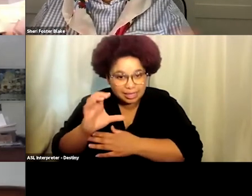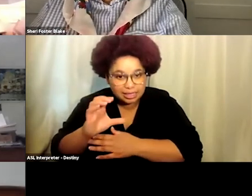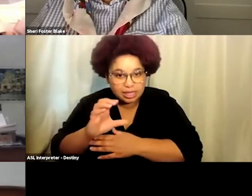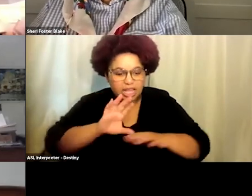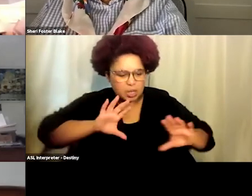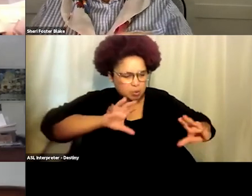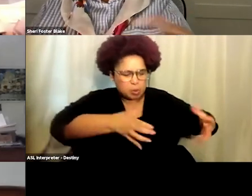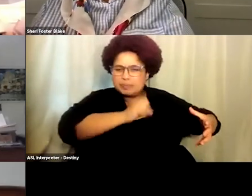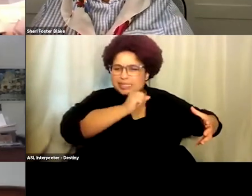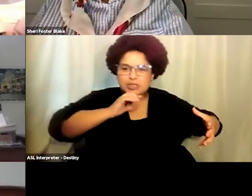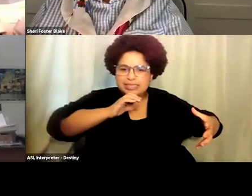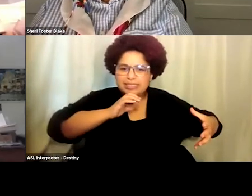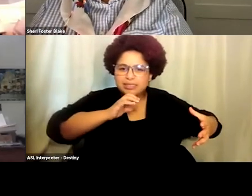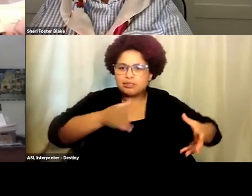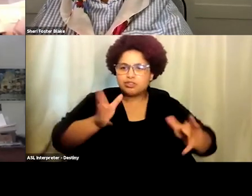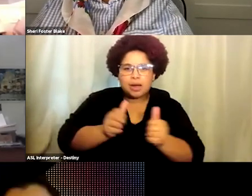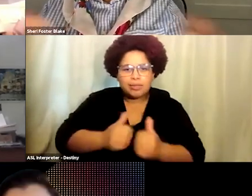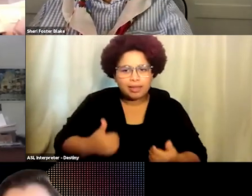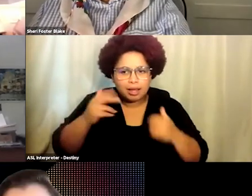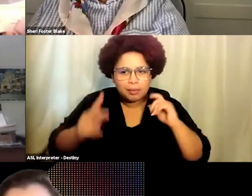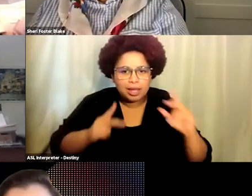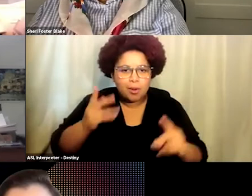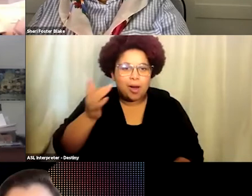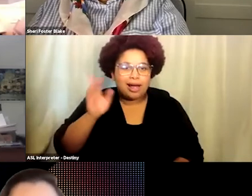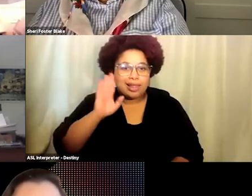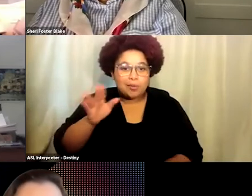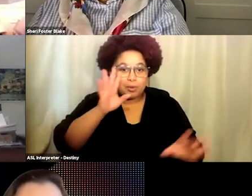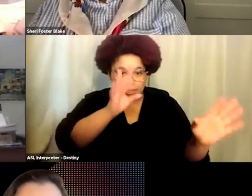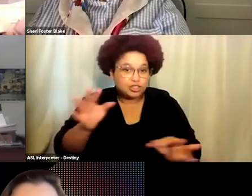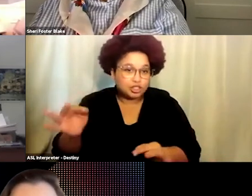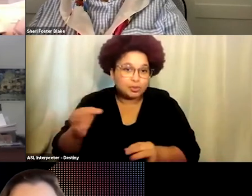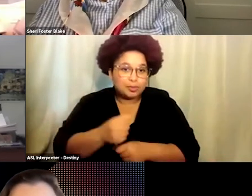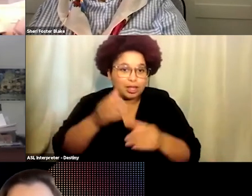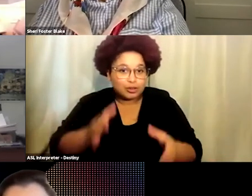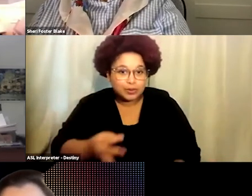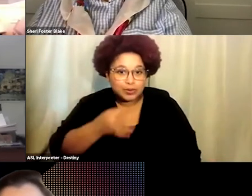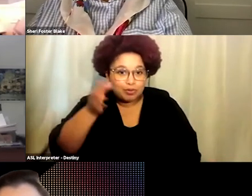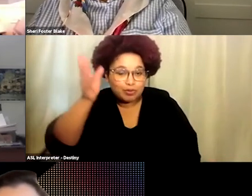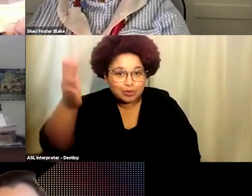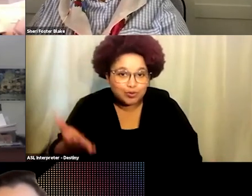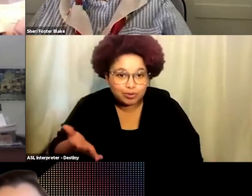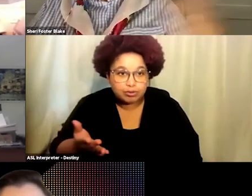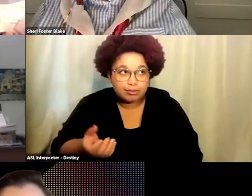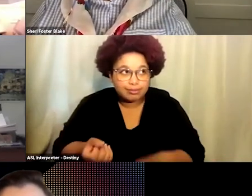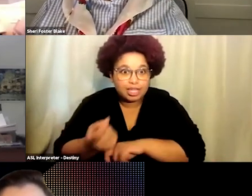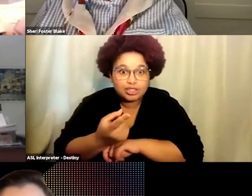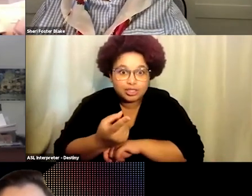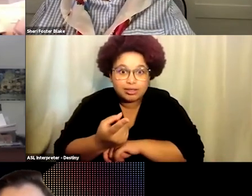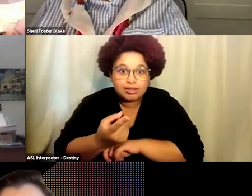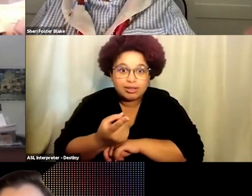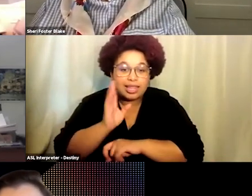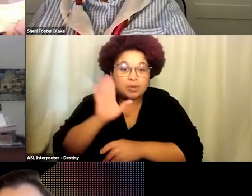as a senior group, go talk to these young kids, because they're going to be the decision makers of the future, like next year, and they're going to